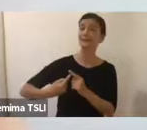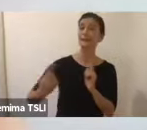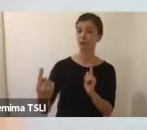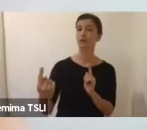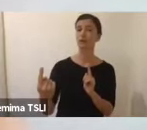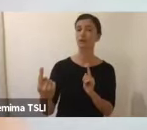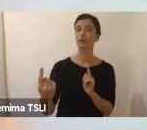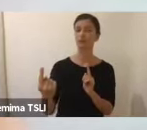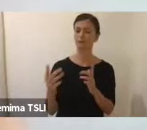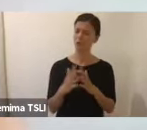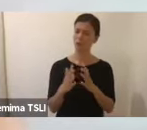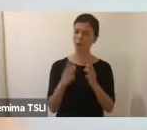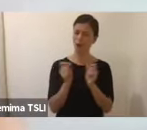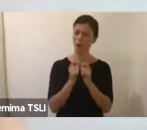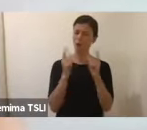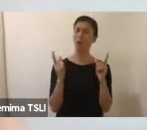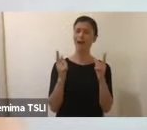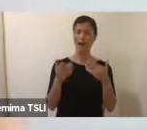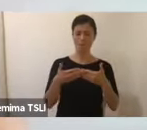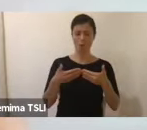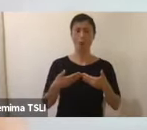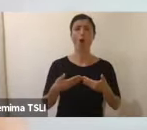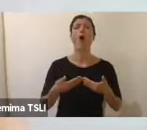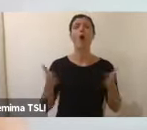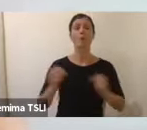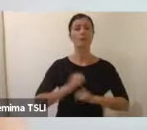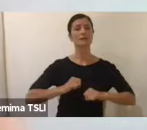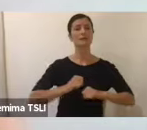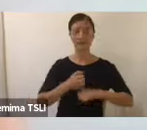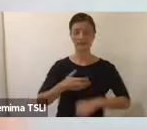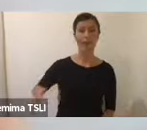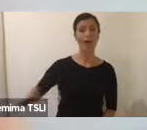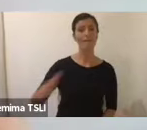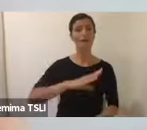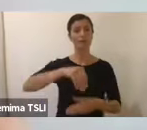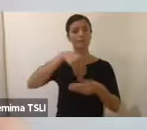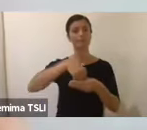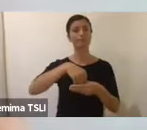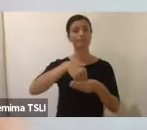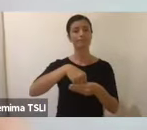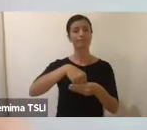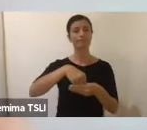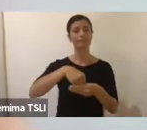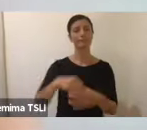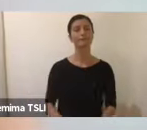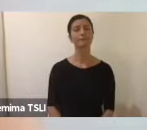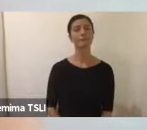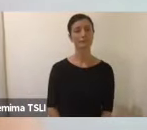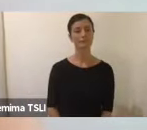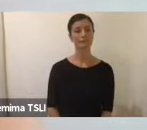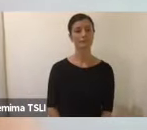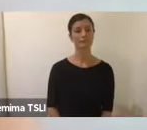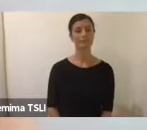a truly open space for everybody so one of the things most spiritually alive for me in the past few